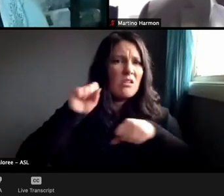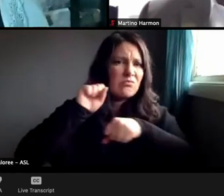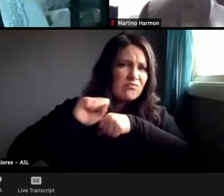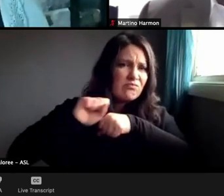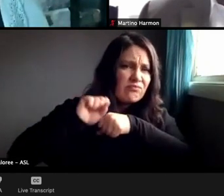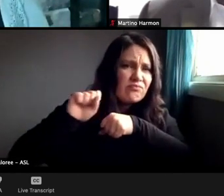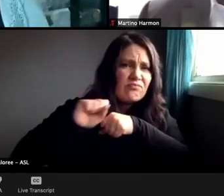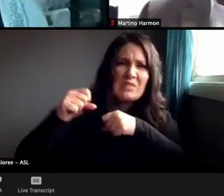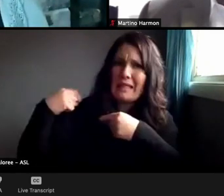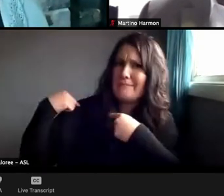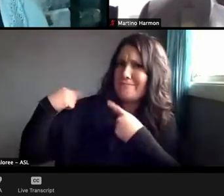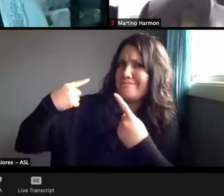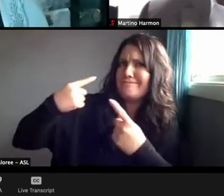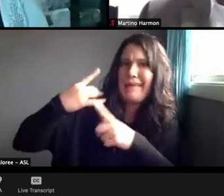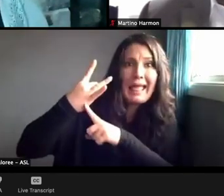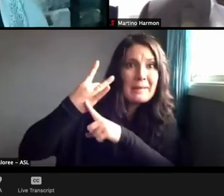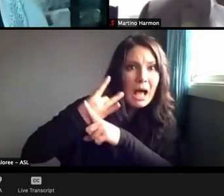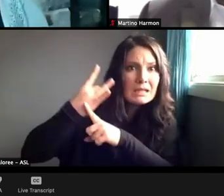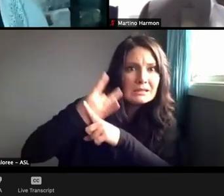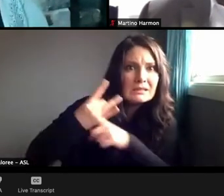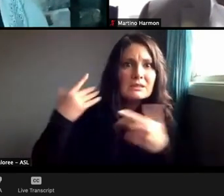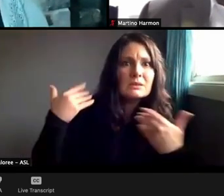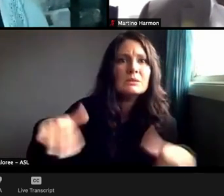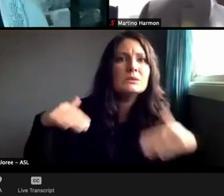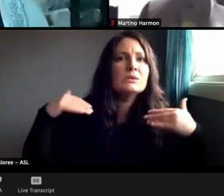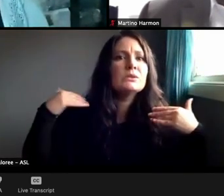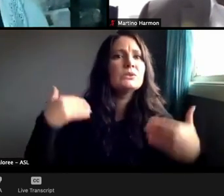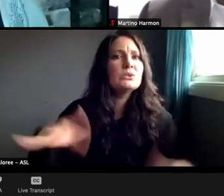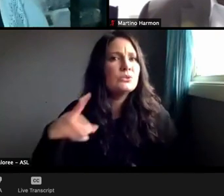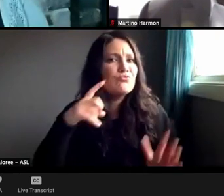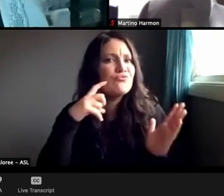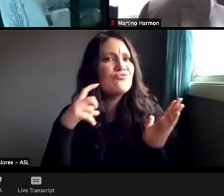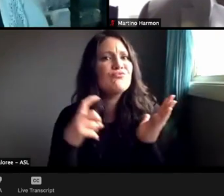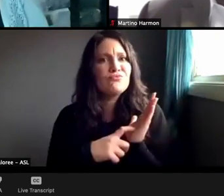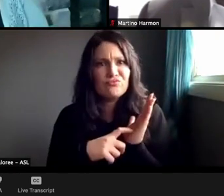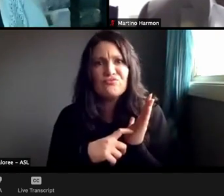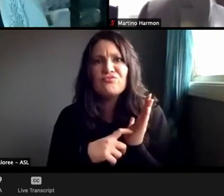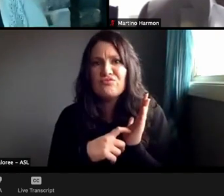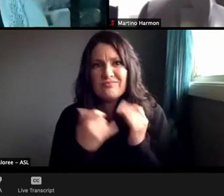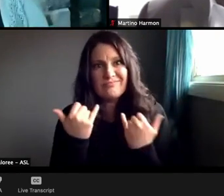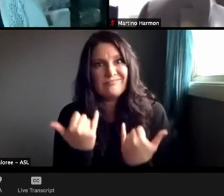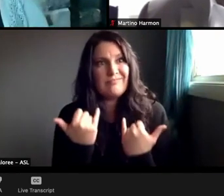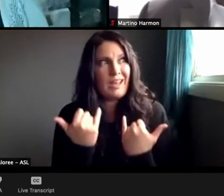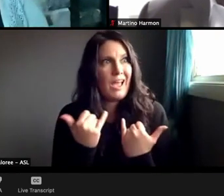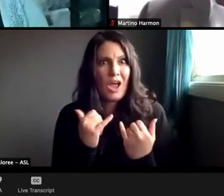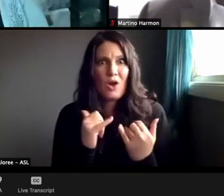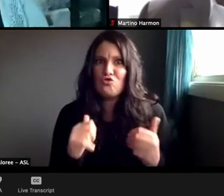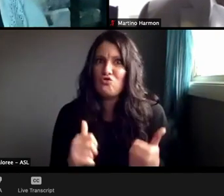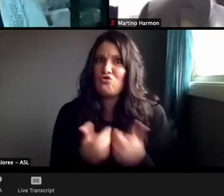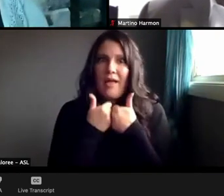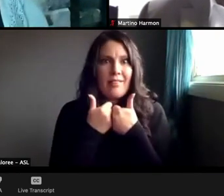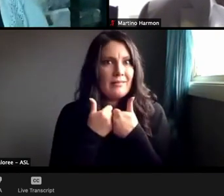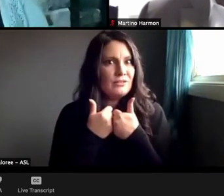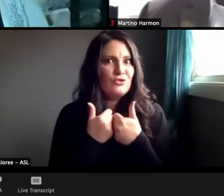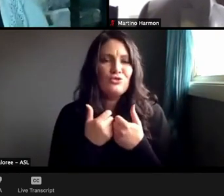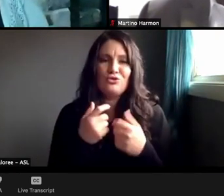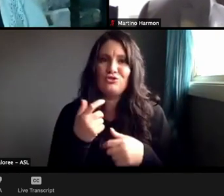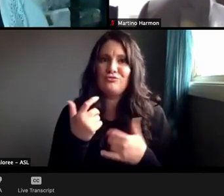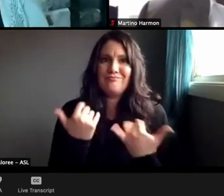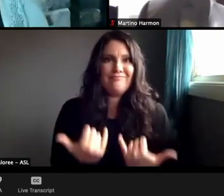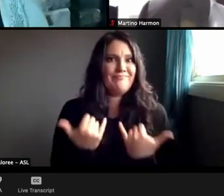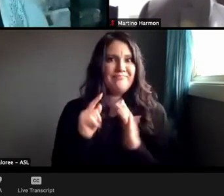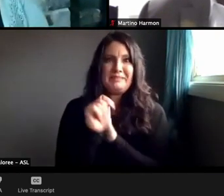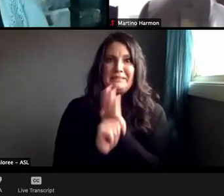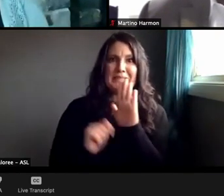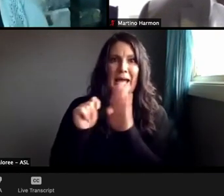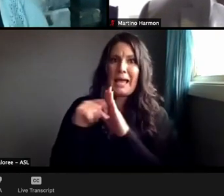past 8 months. I recognize these are extraordinarily difficult and challenging times for all of us. You may be working at home in a